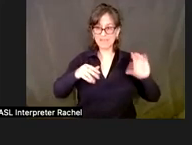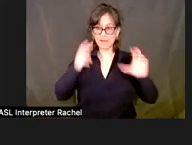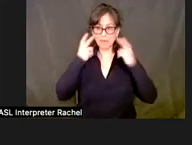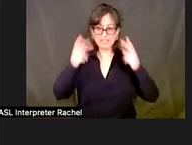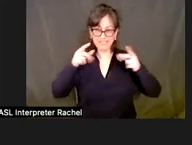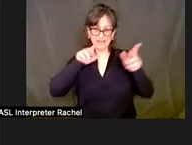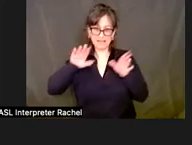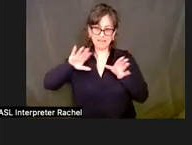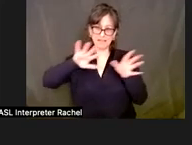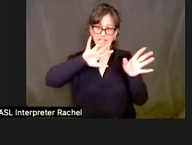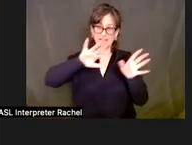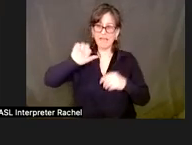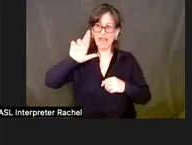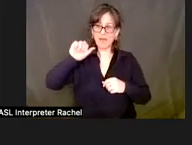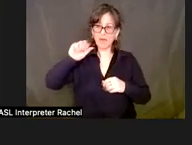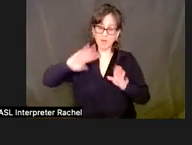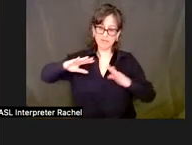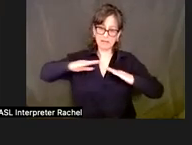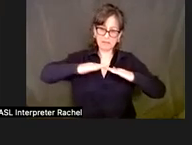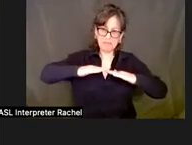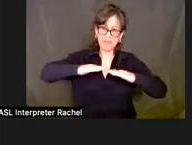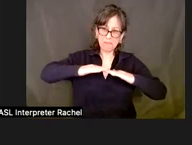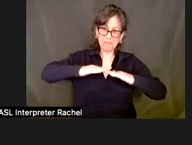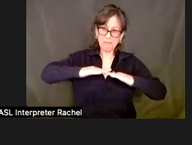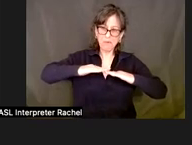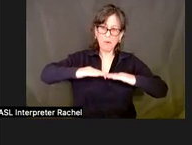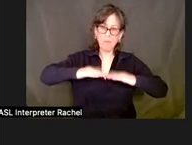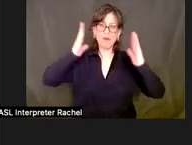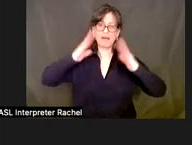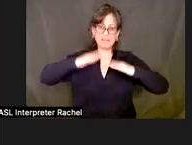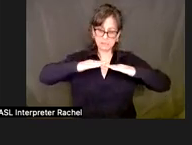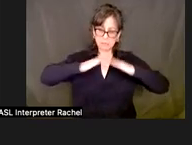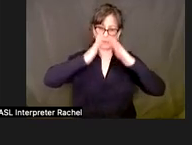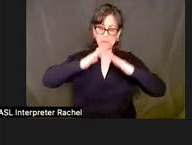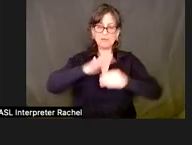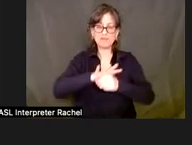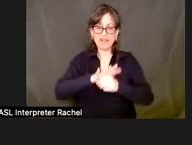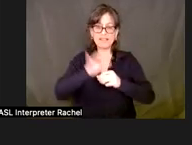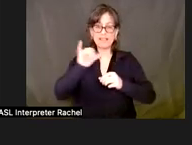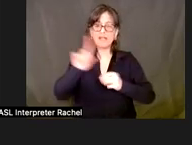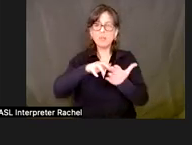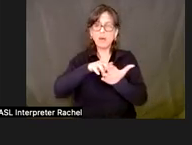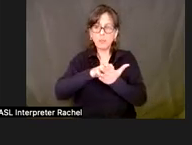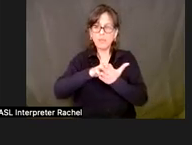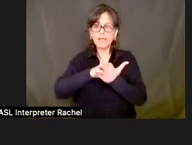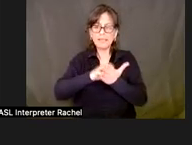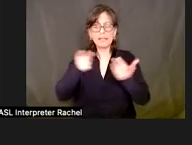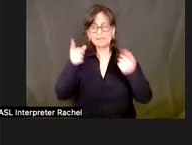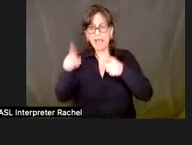the crust until it breaks and releases the stress. Faults are zones of weakness along which many cycles of bend break have led